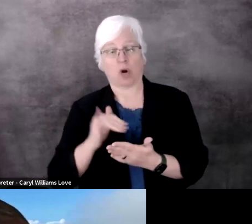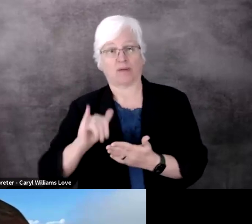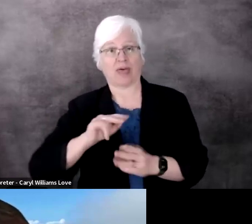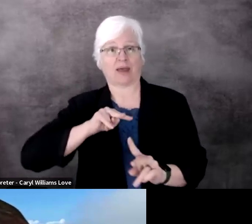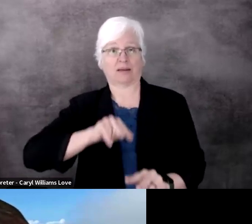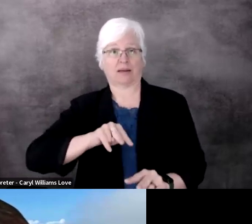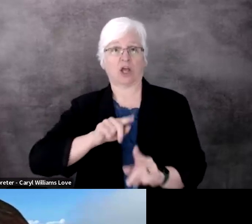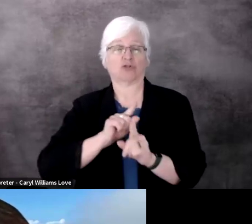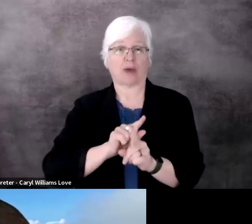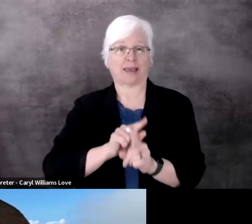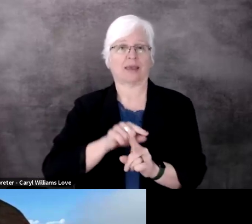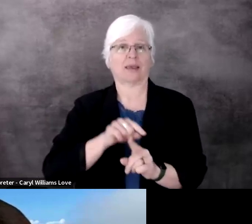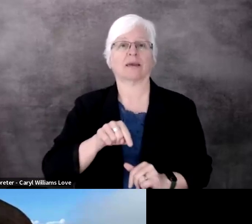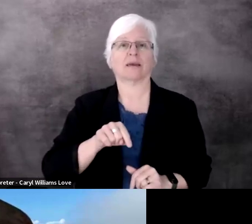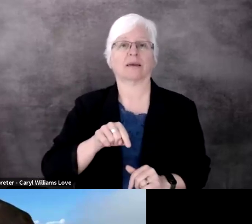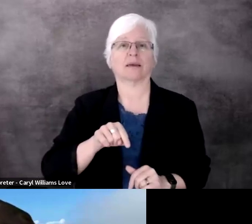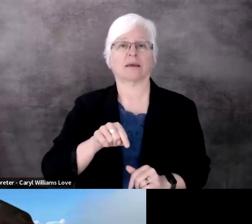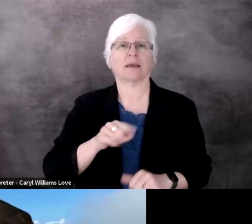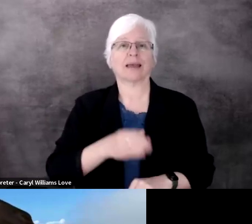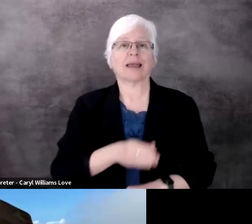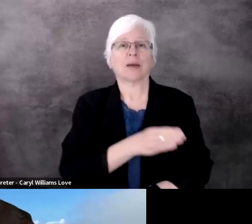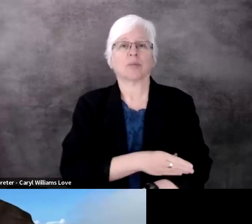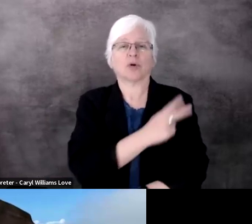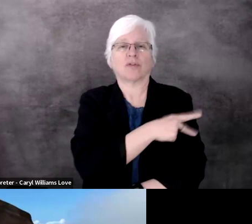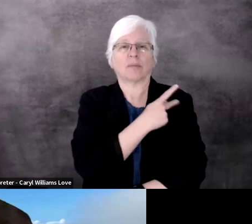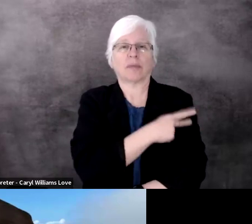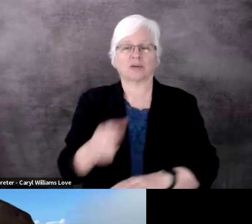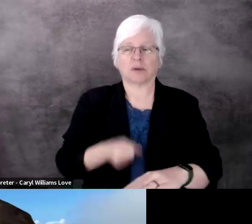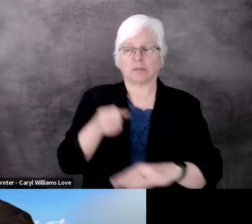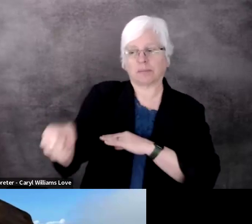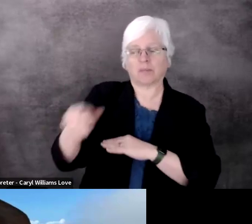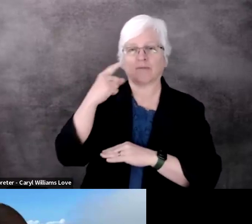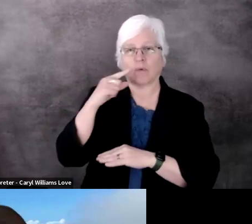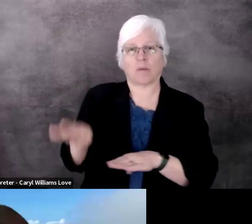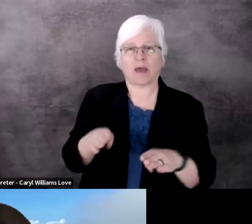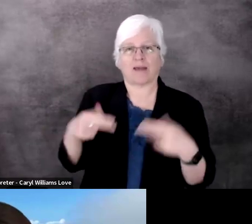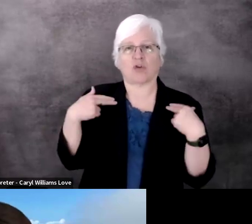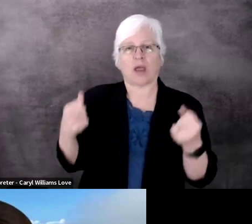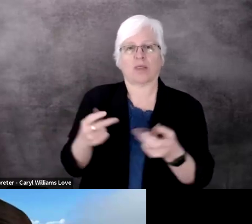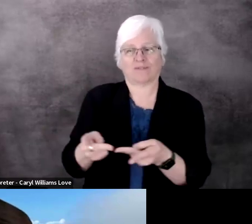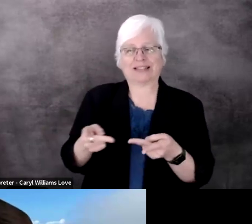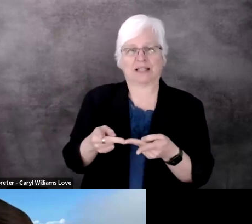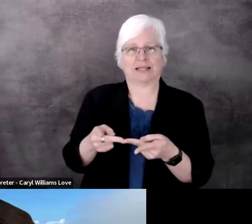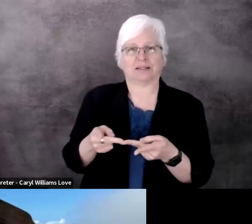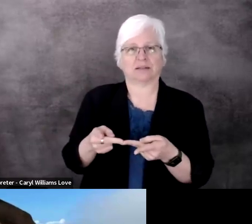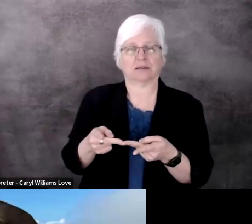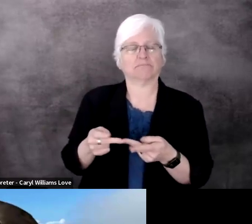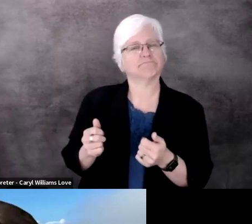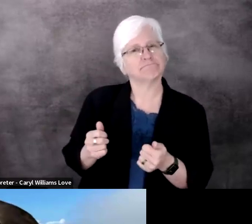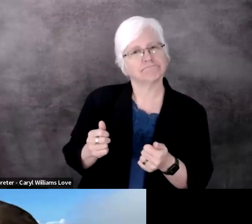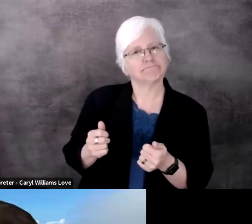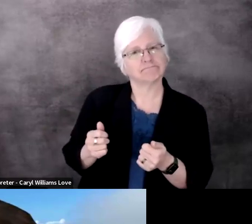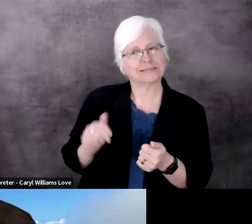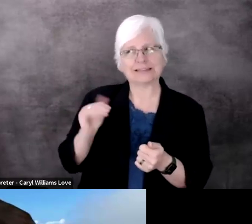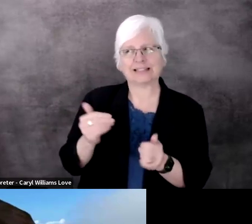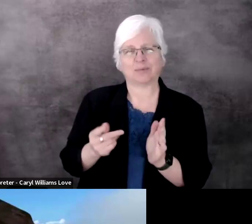is to have improved patient placement for behavioral health facilities. That seems pretty